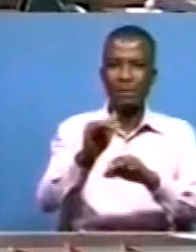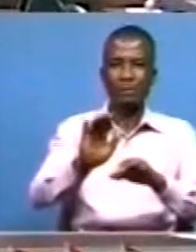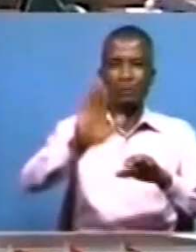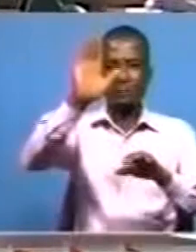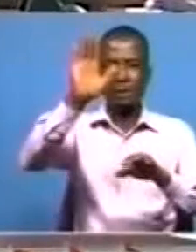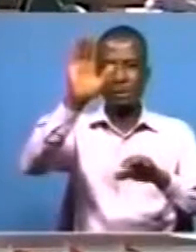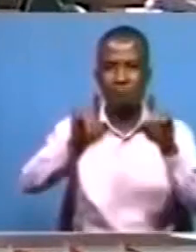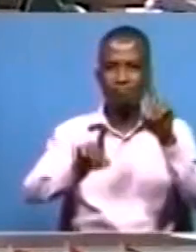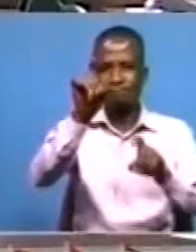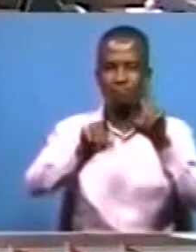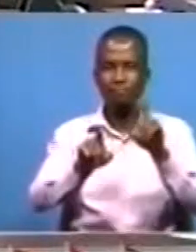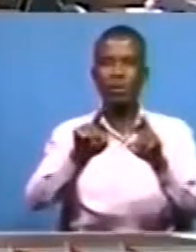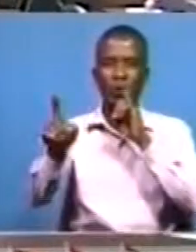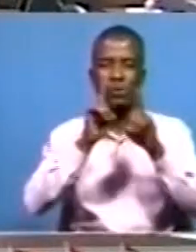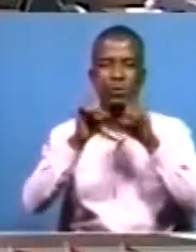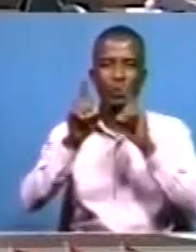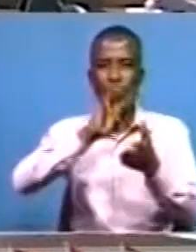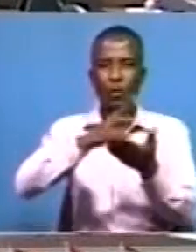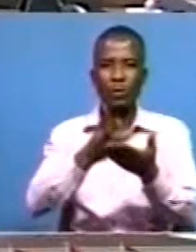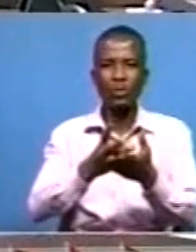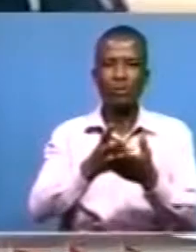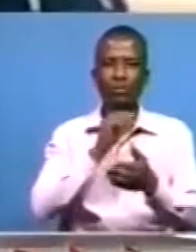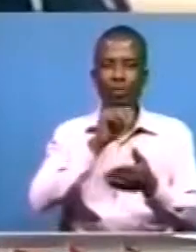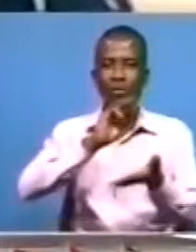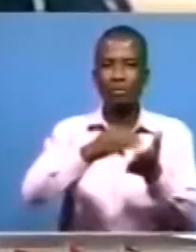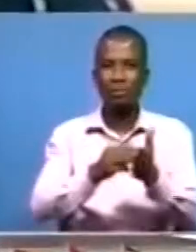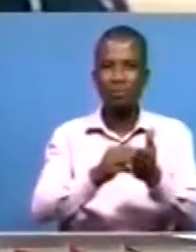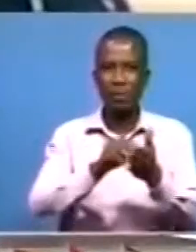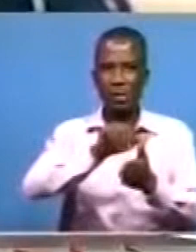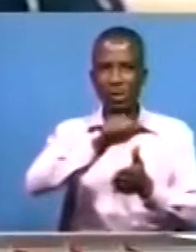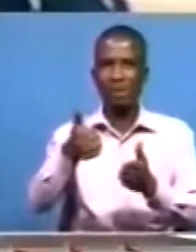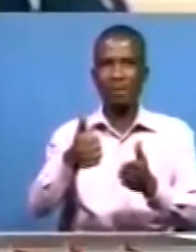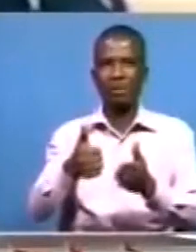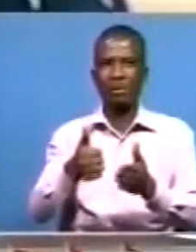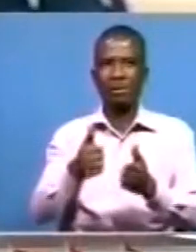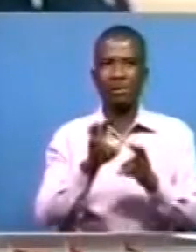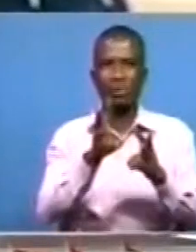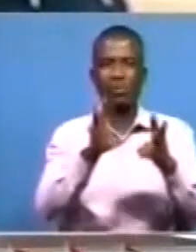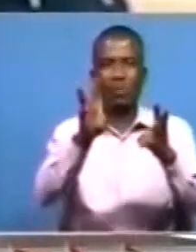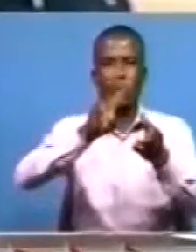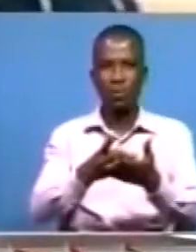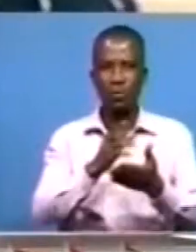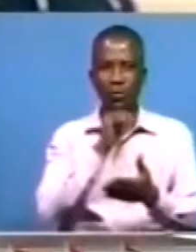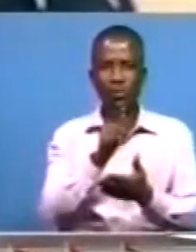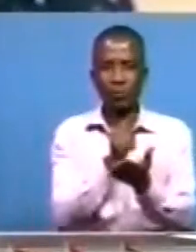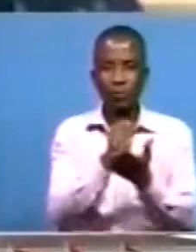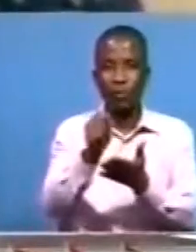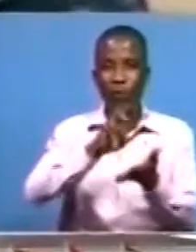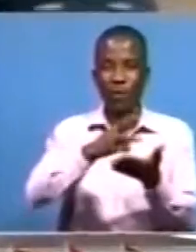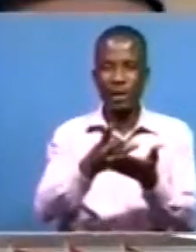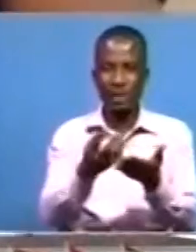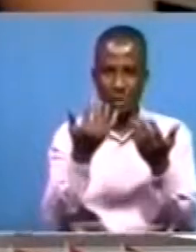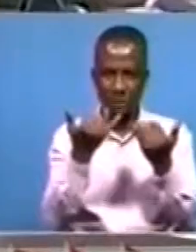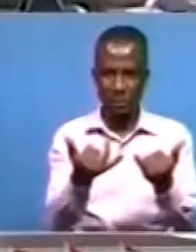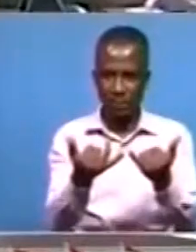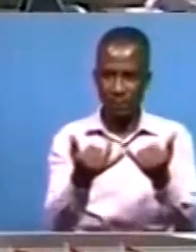or contradictory testimony does not lead to the irresistible conclusion that the adverse witness is an untruthful. The